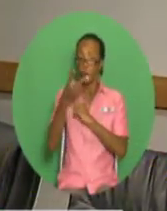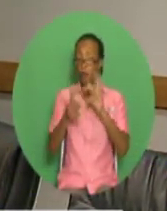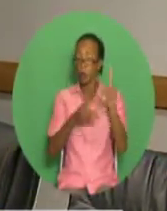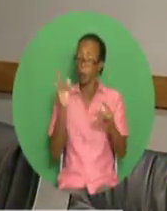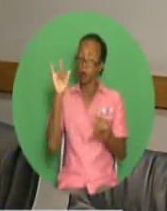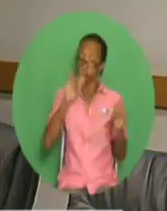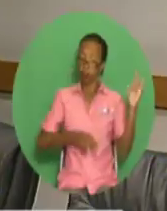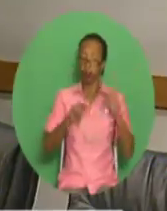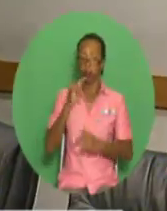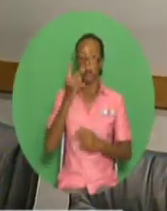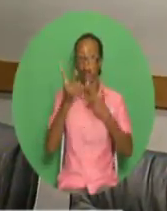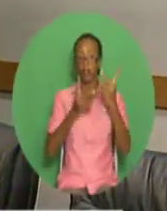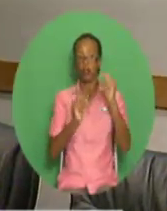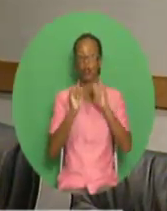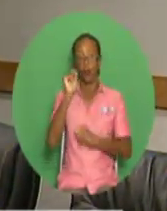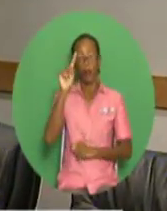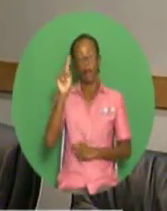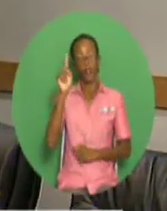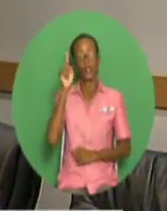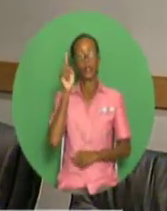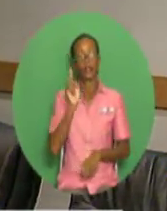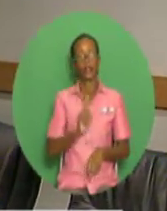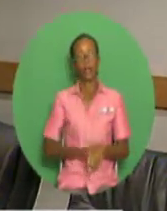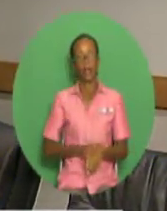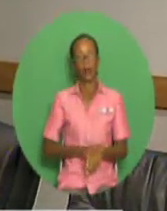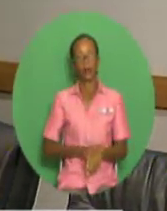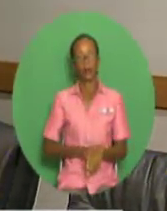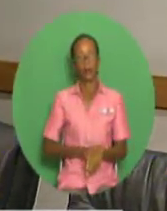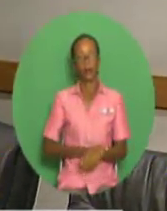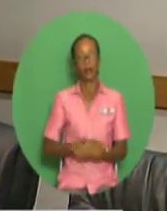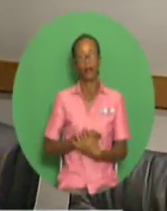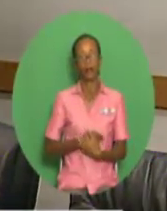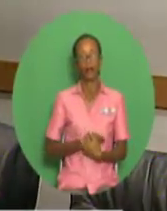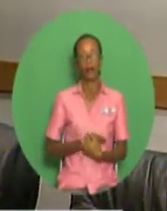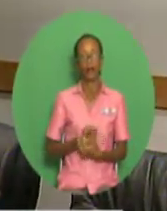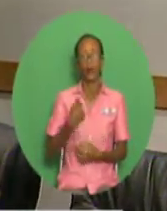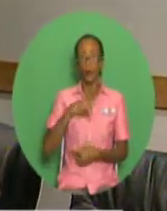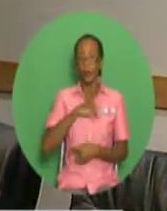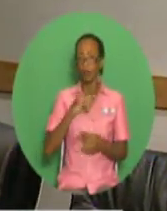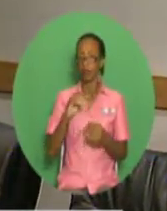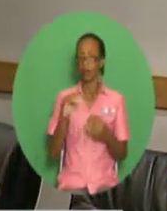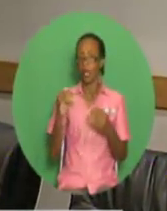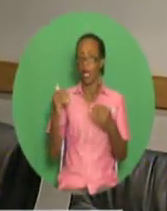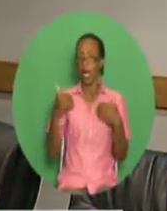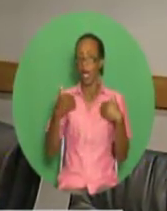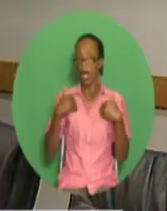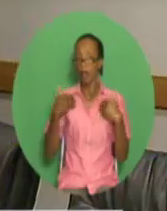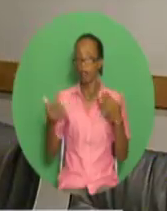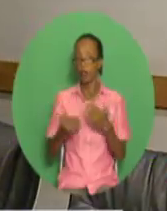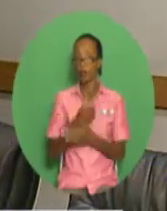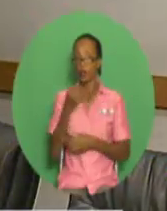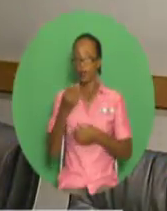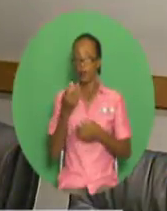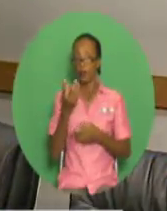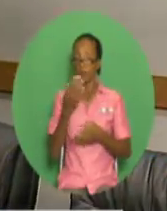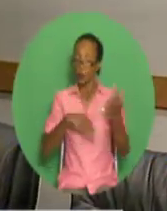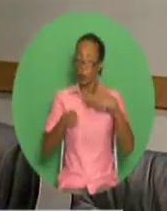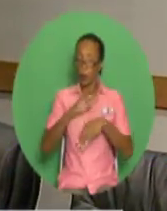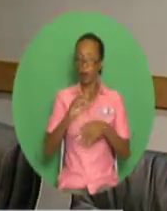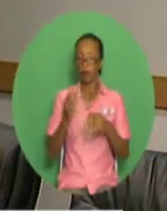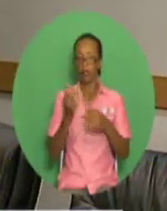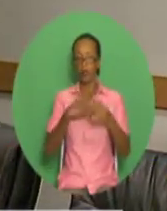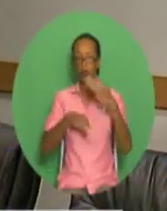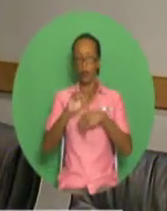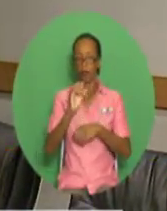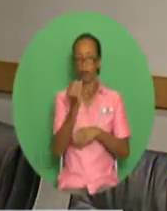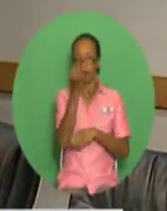Tobago. For the first time, as you know, we are a number of new sports that are coming up. Synchronized swimming and diving is new. For the first time, we